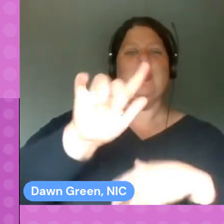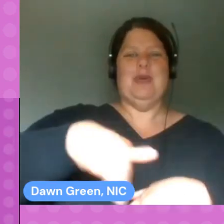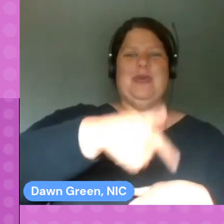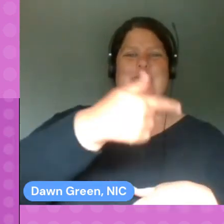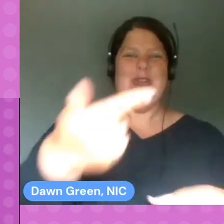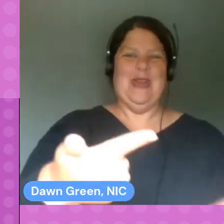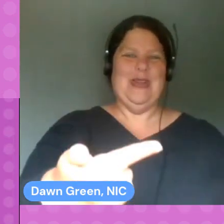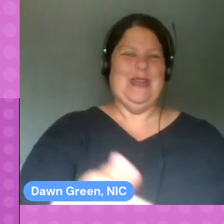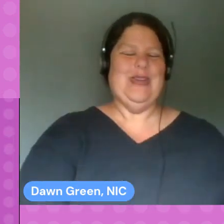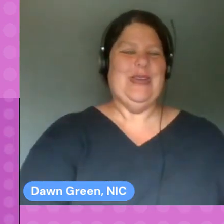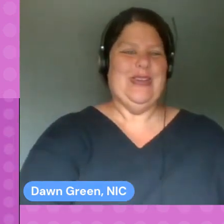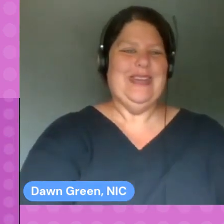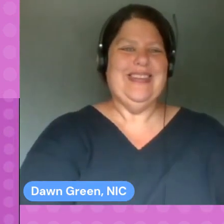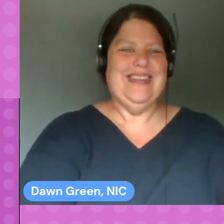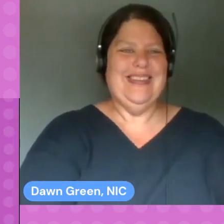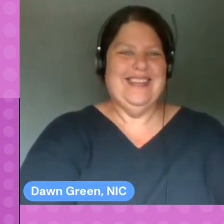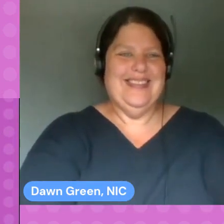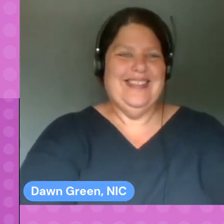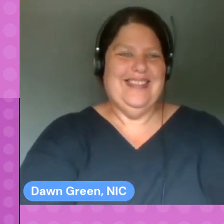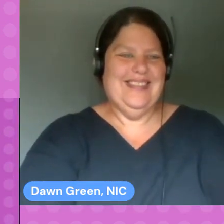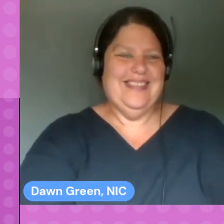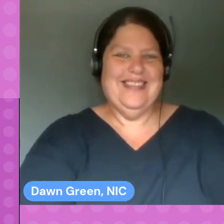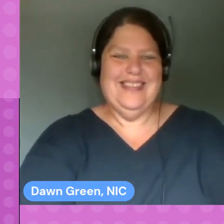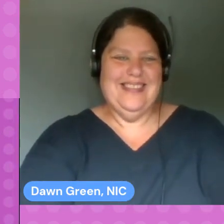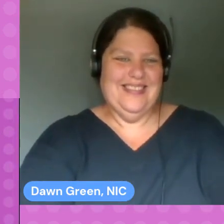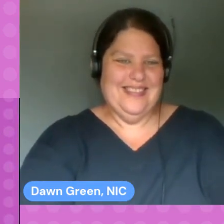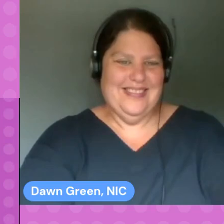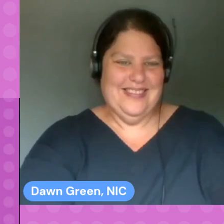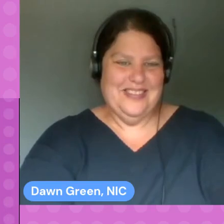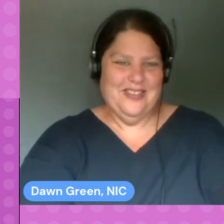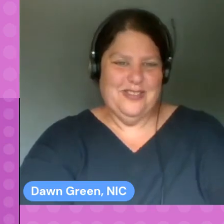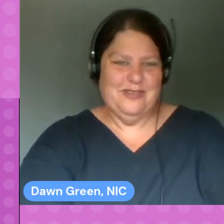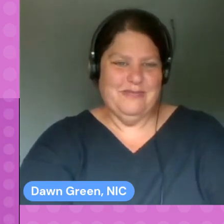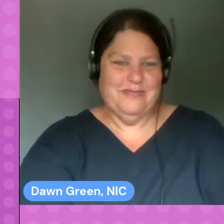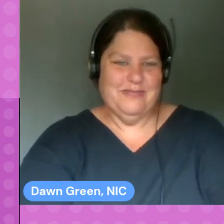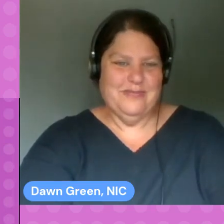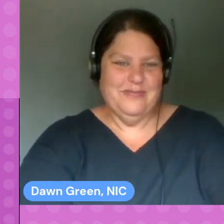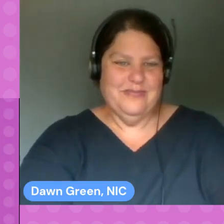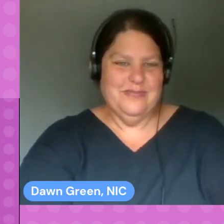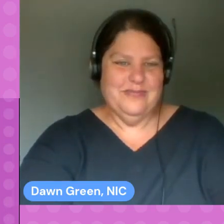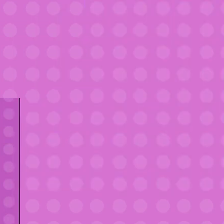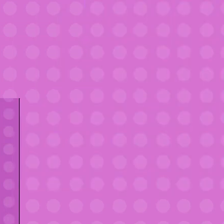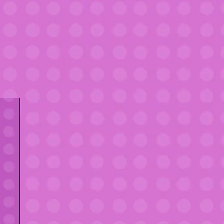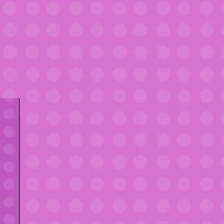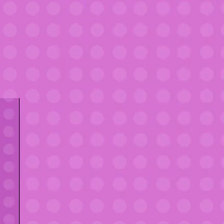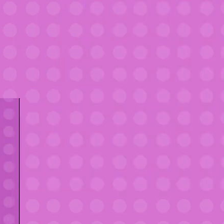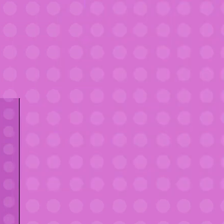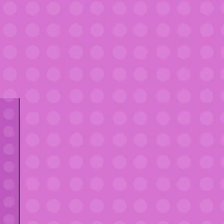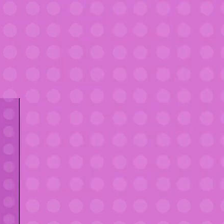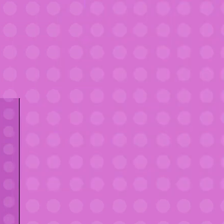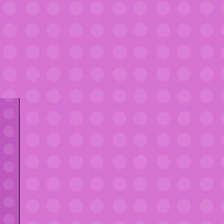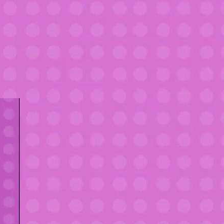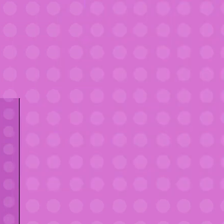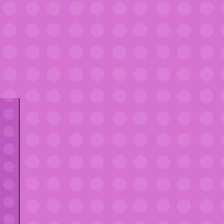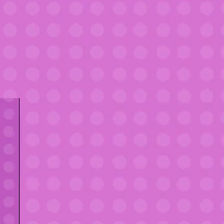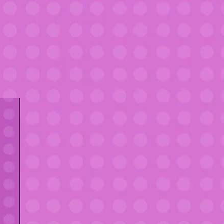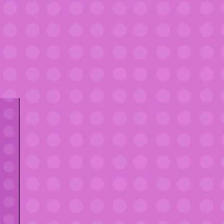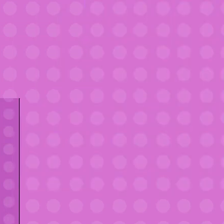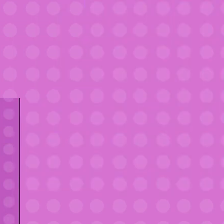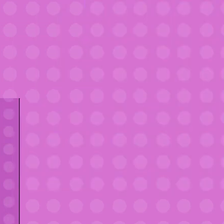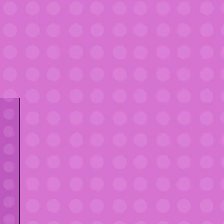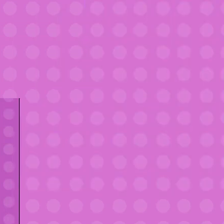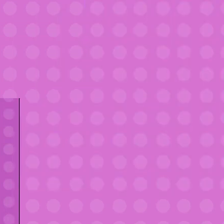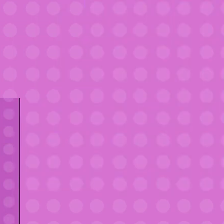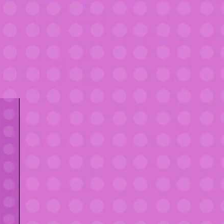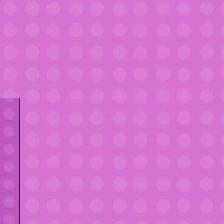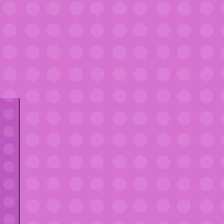for all our kids. This is now her as an adult, as a textile artist, and she just won an award for this incredible costume and prop